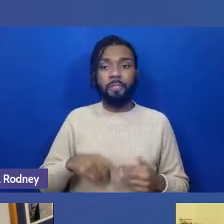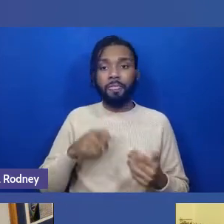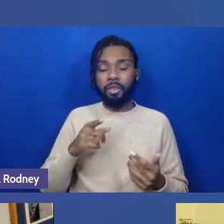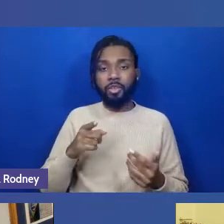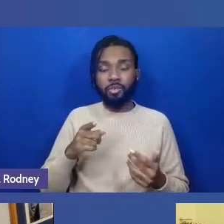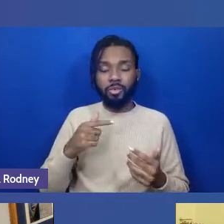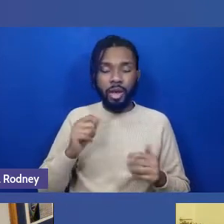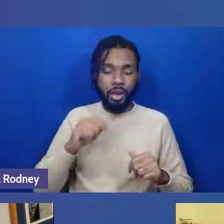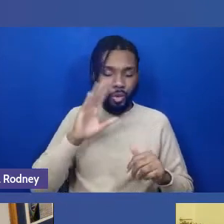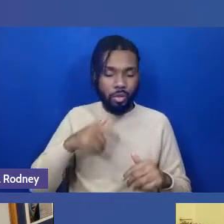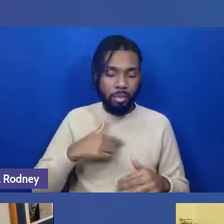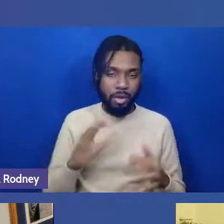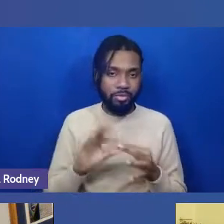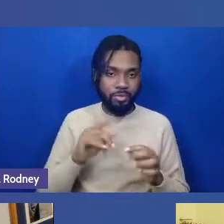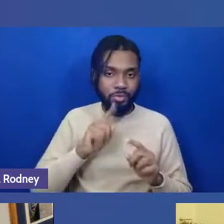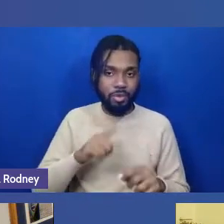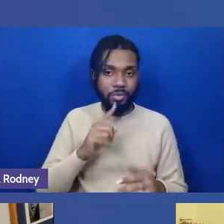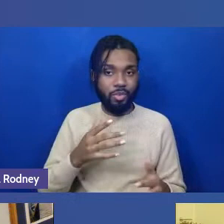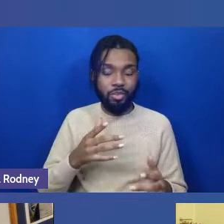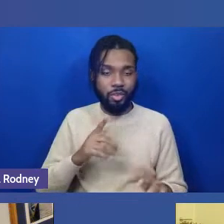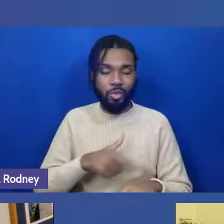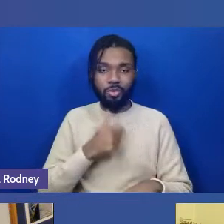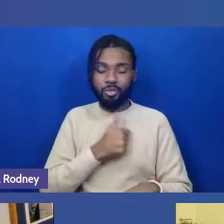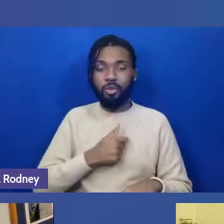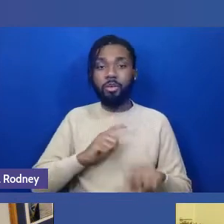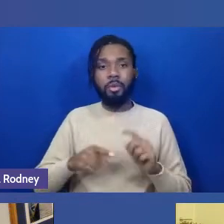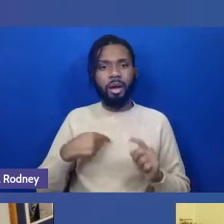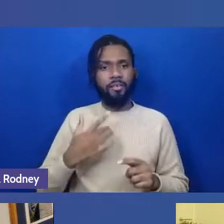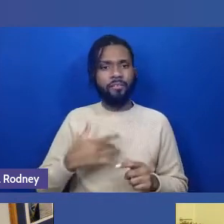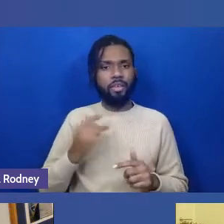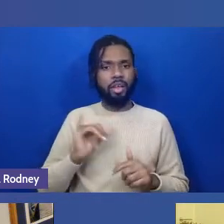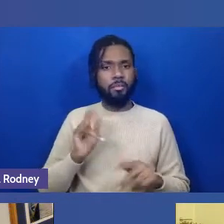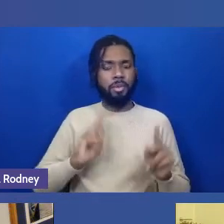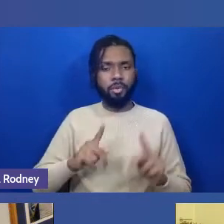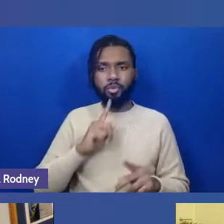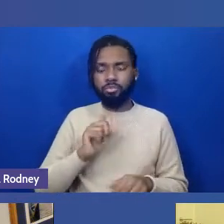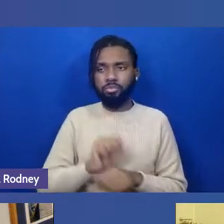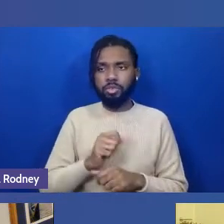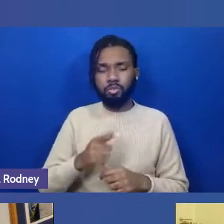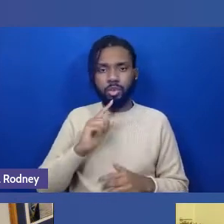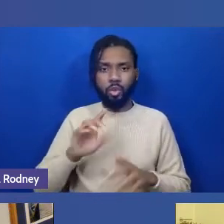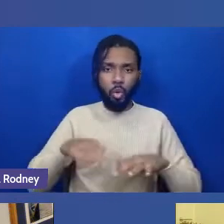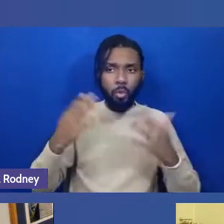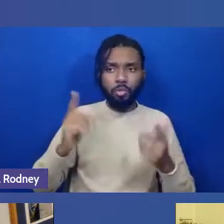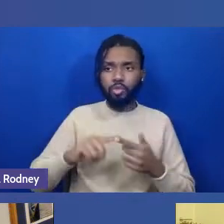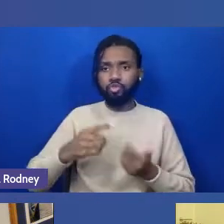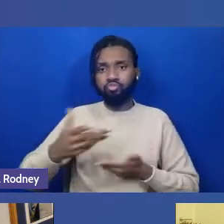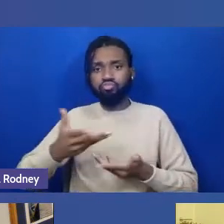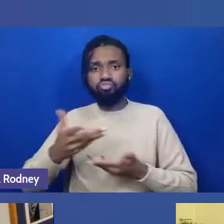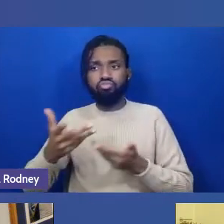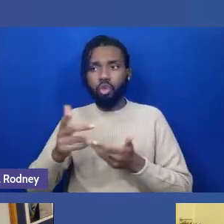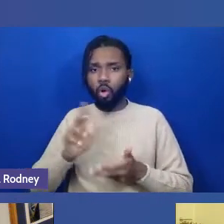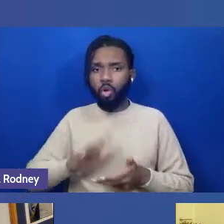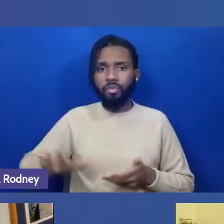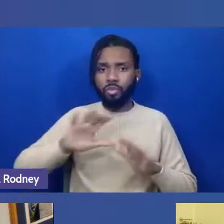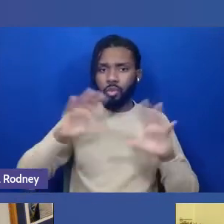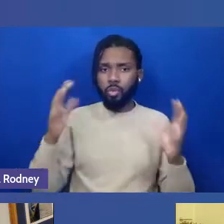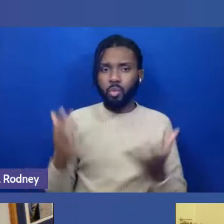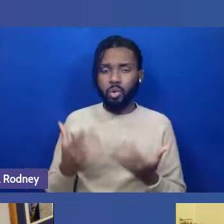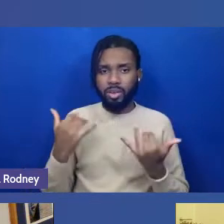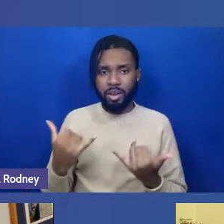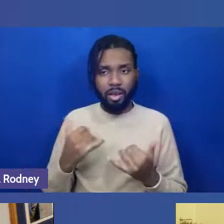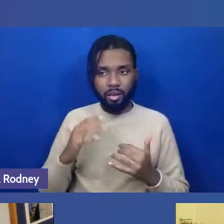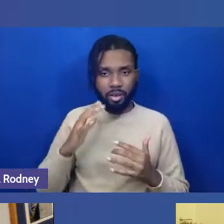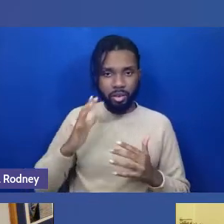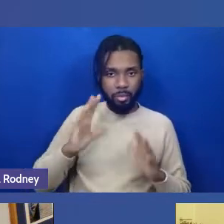sorry, but I feel like people are really open to just talking across the entire world now in a way that wasn't true before, and